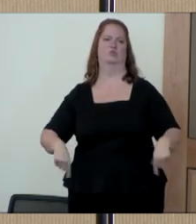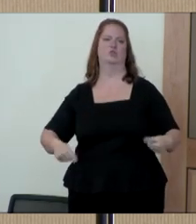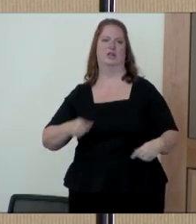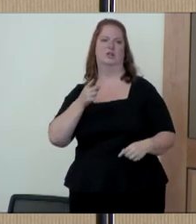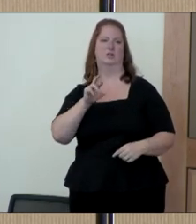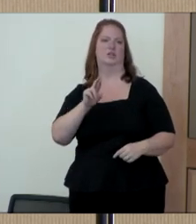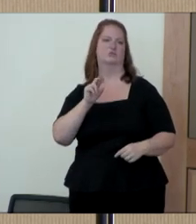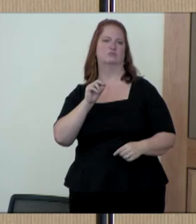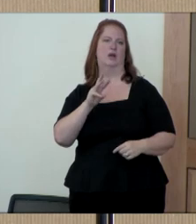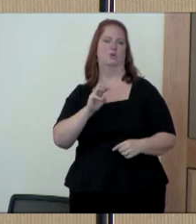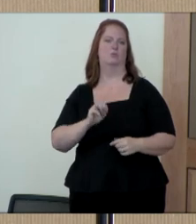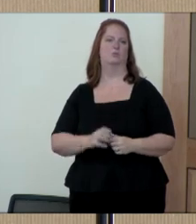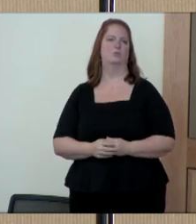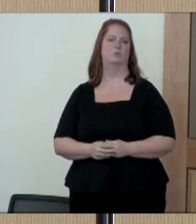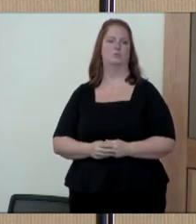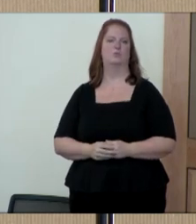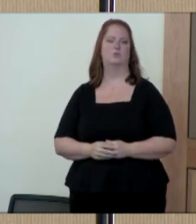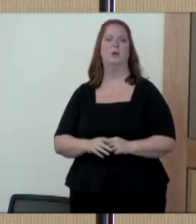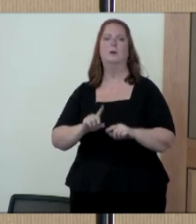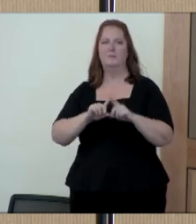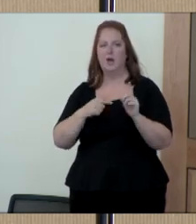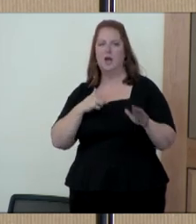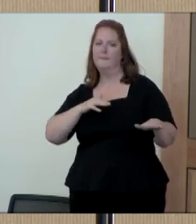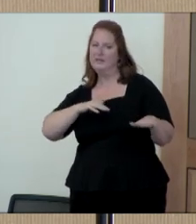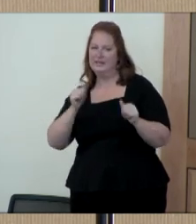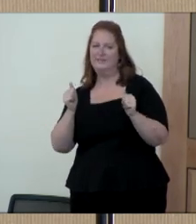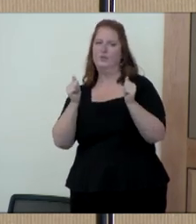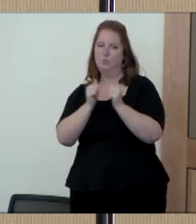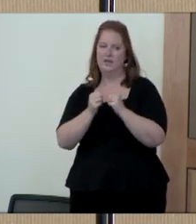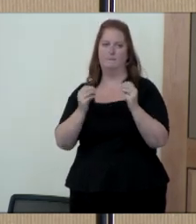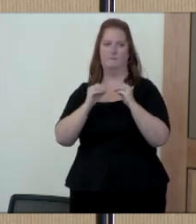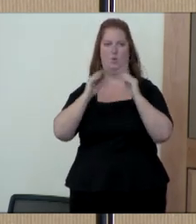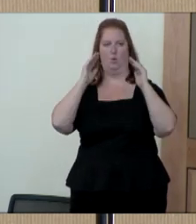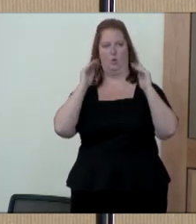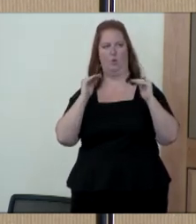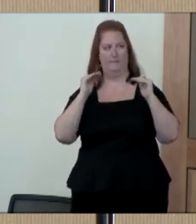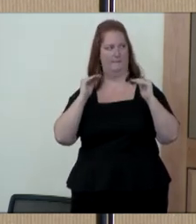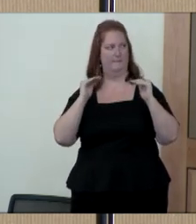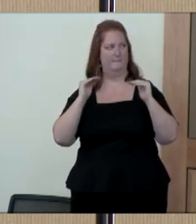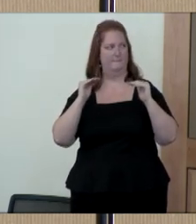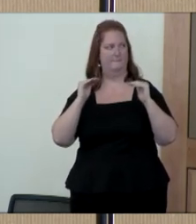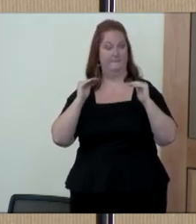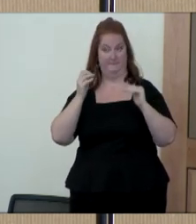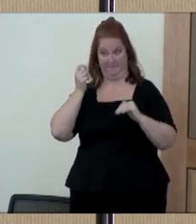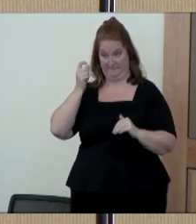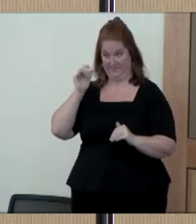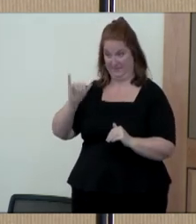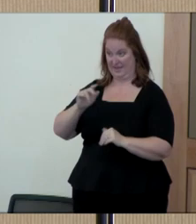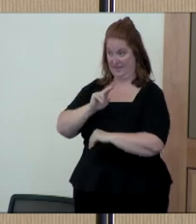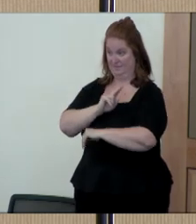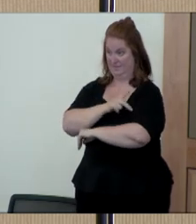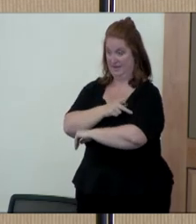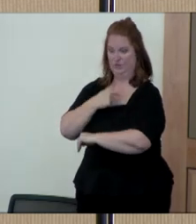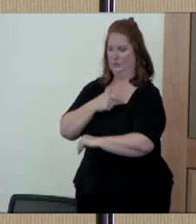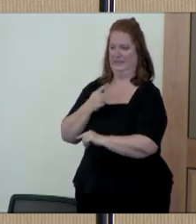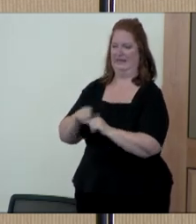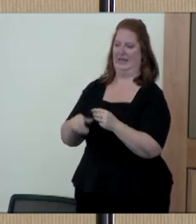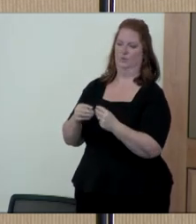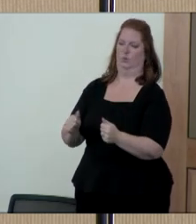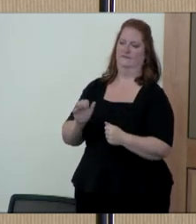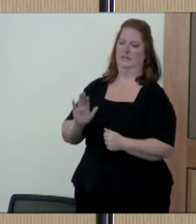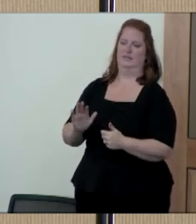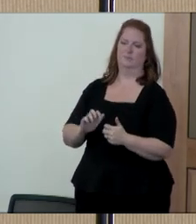but I'm leaving with so much more hope. And this was a patient whose problem we couldn't solve,